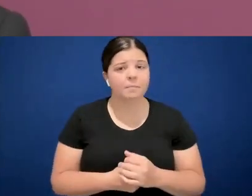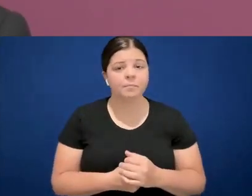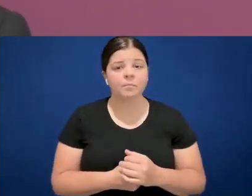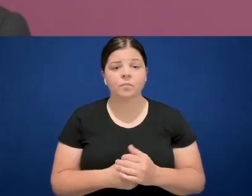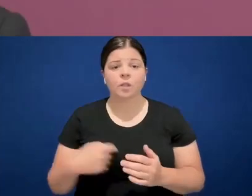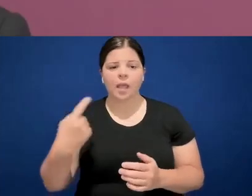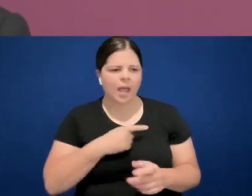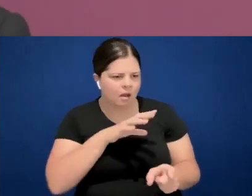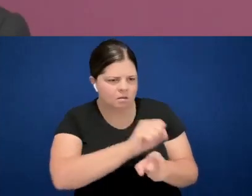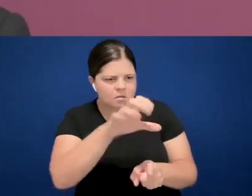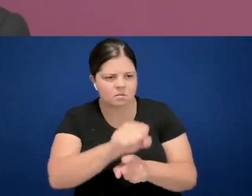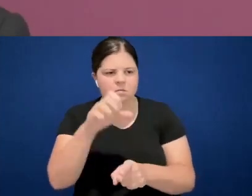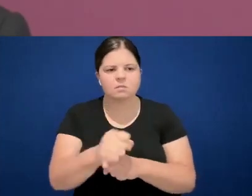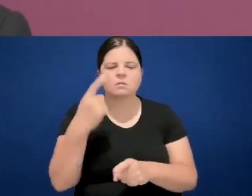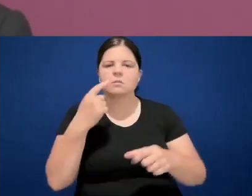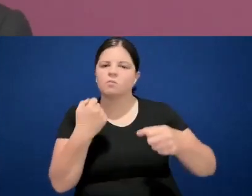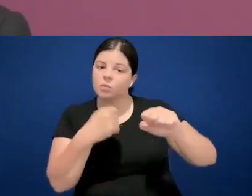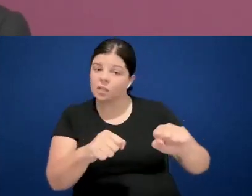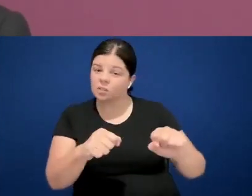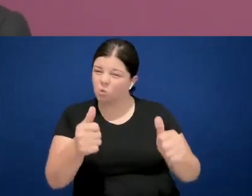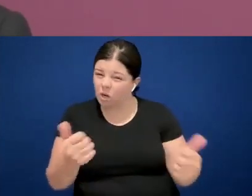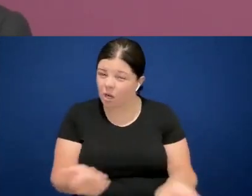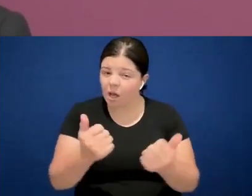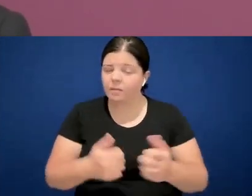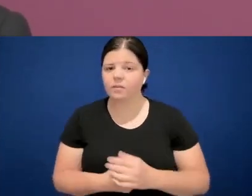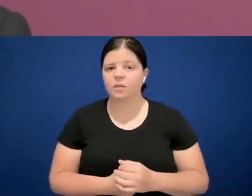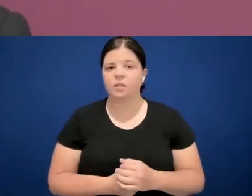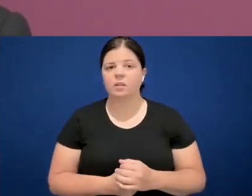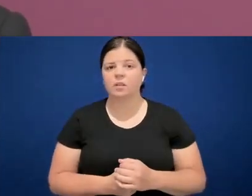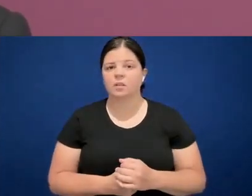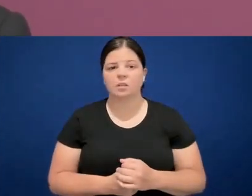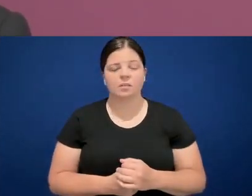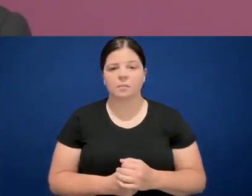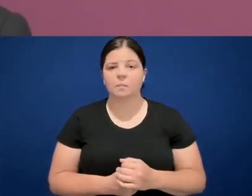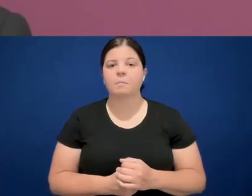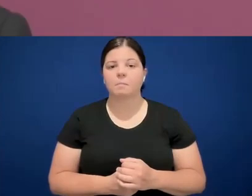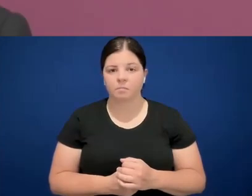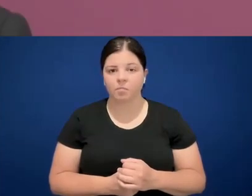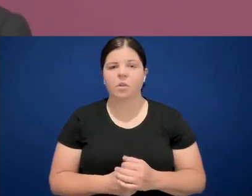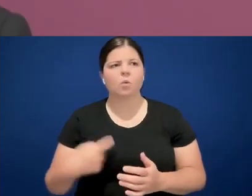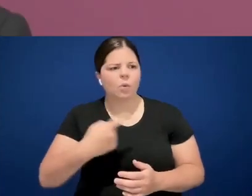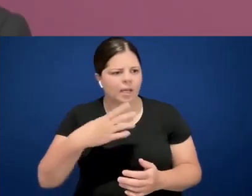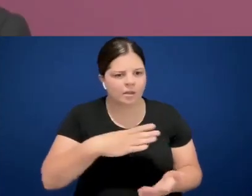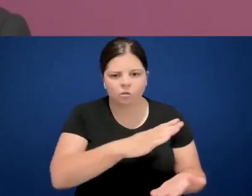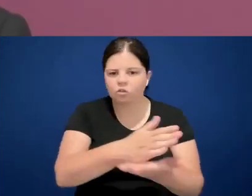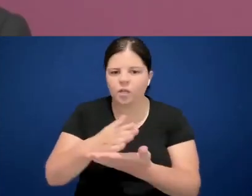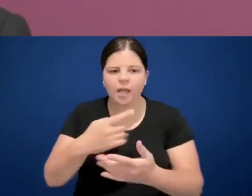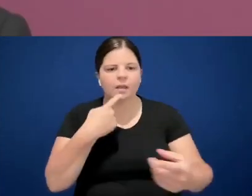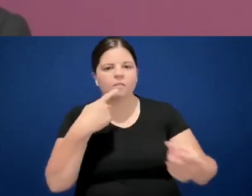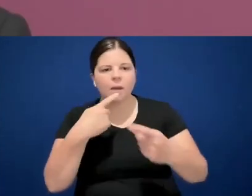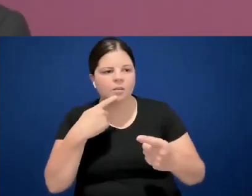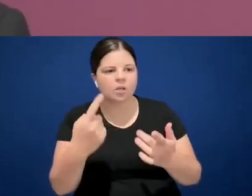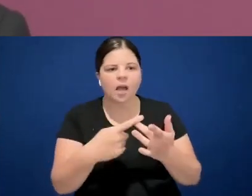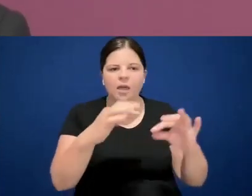and prevention efforts are, how well we would share information amongst like